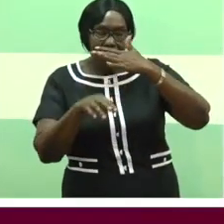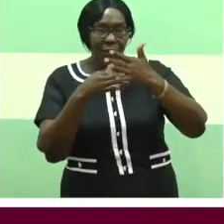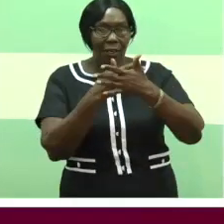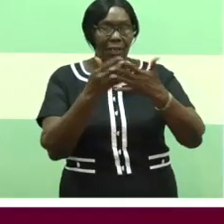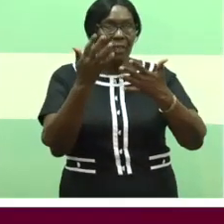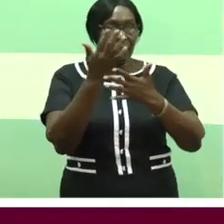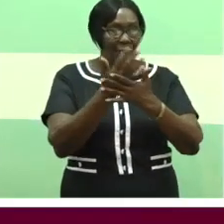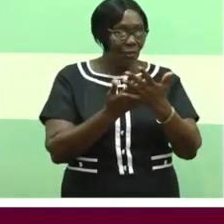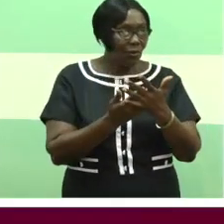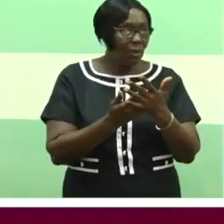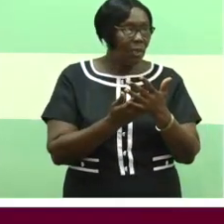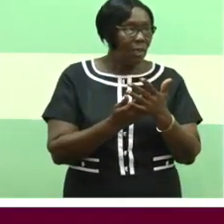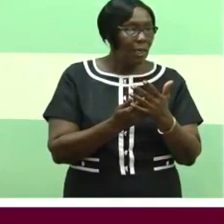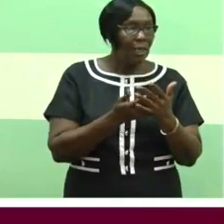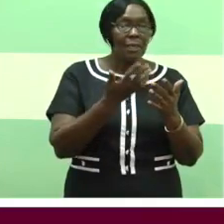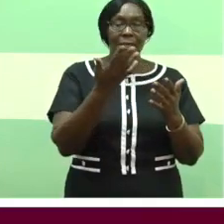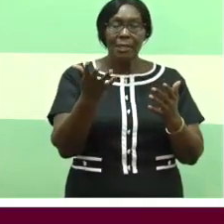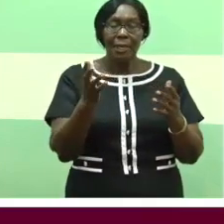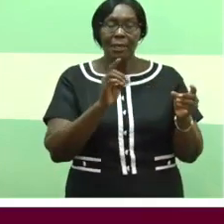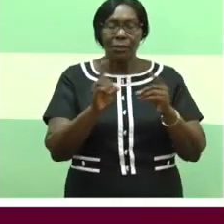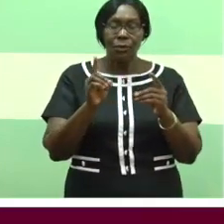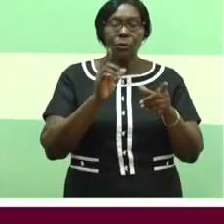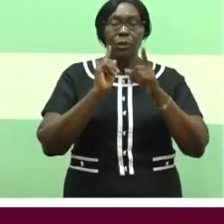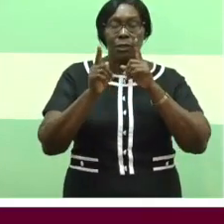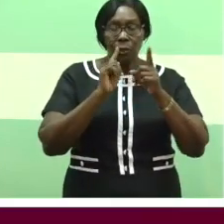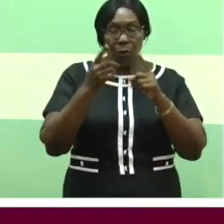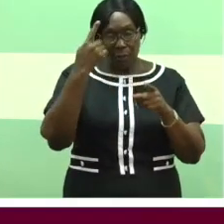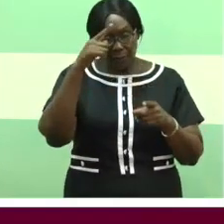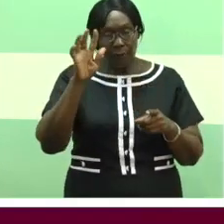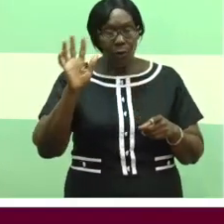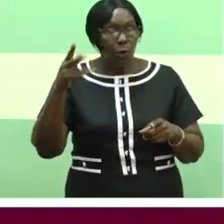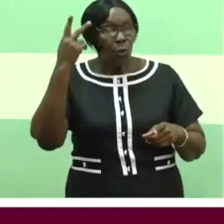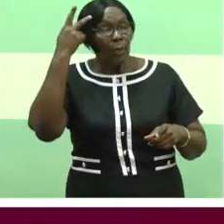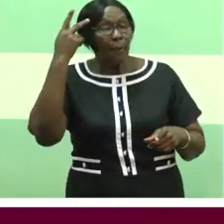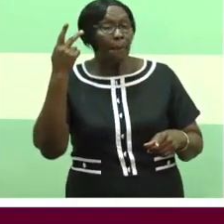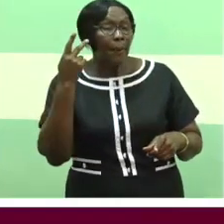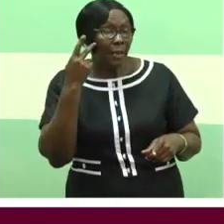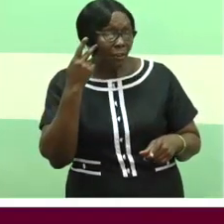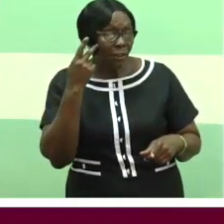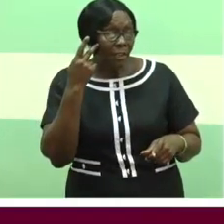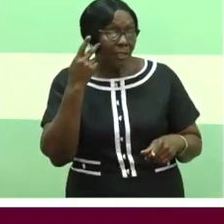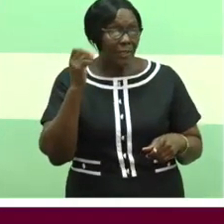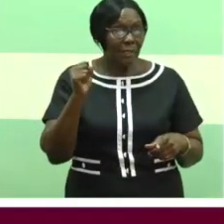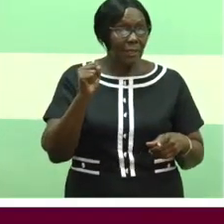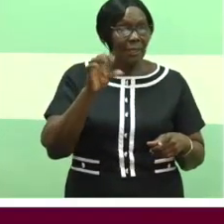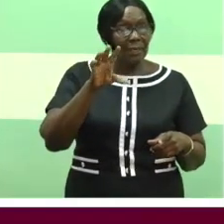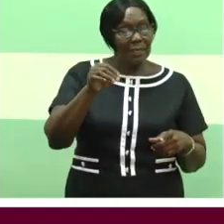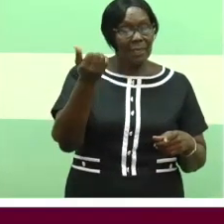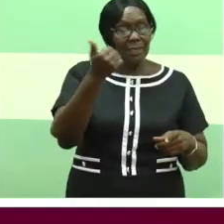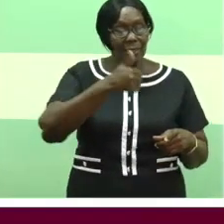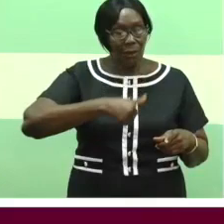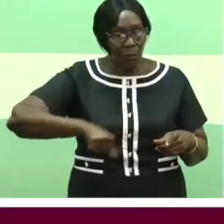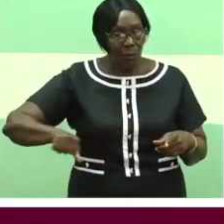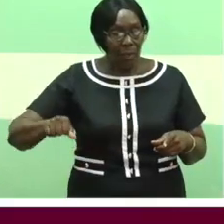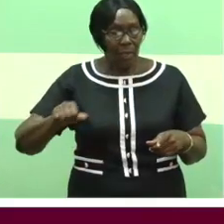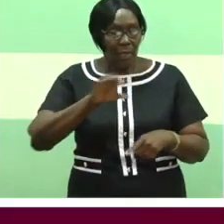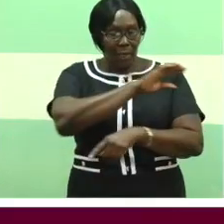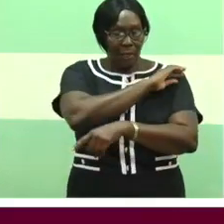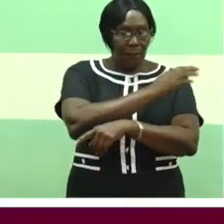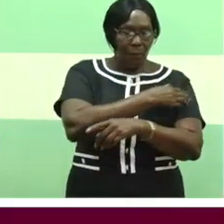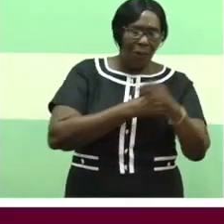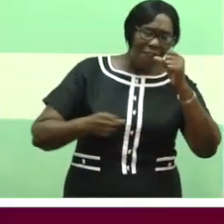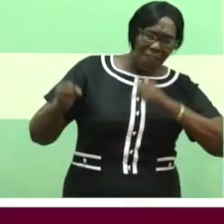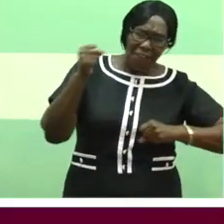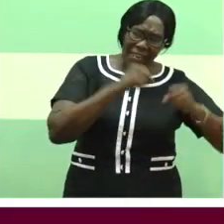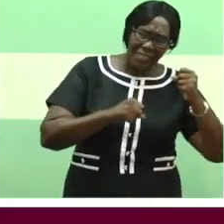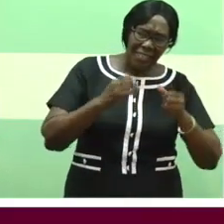schedule is there to do the talking for you. As I said before, it takes away the power struggle